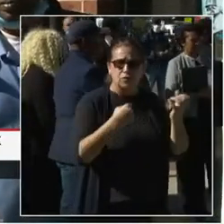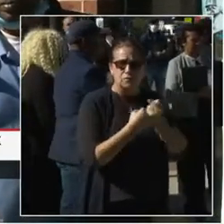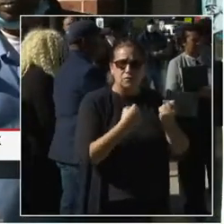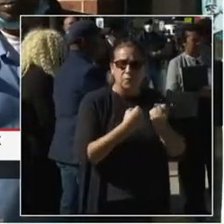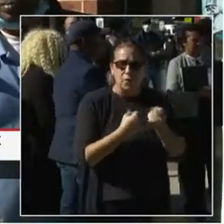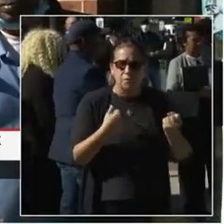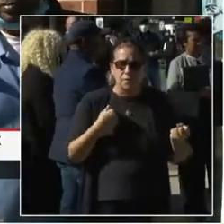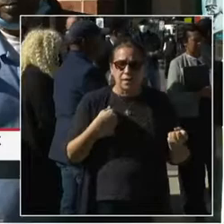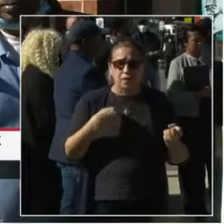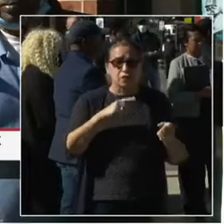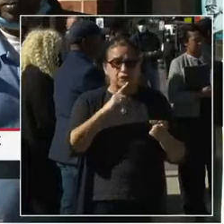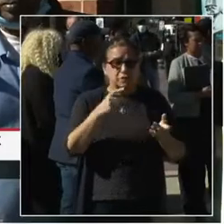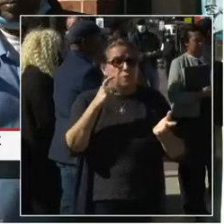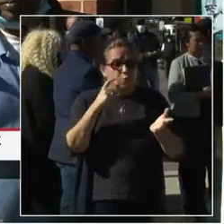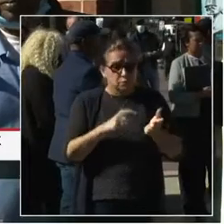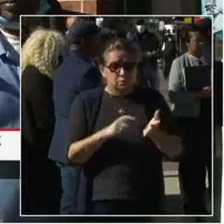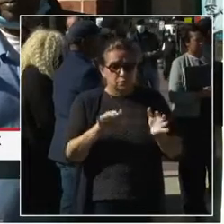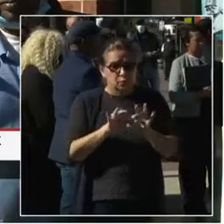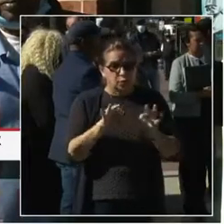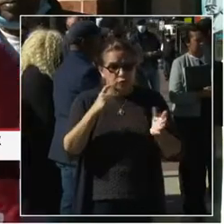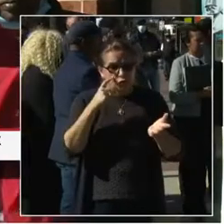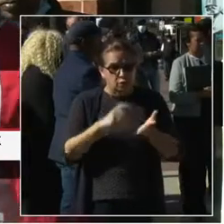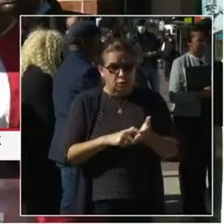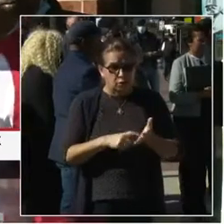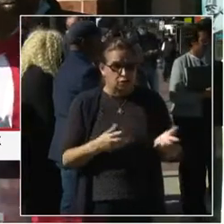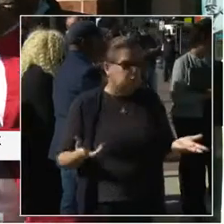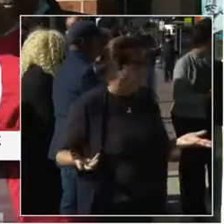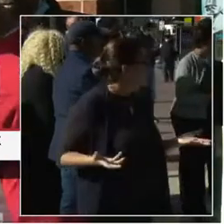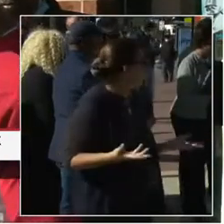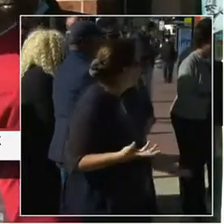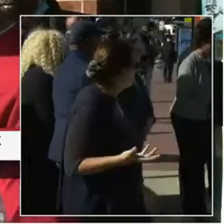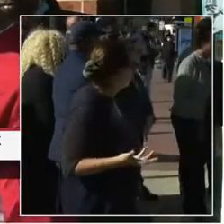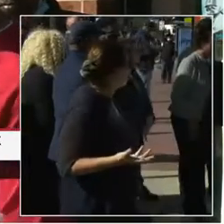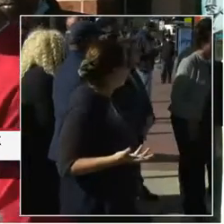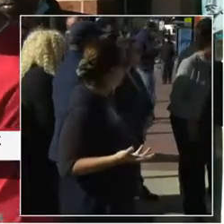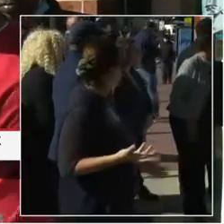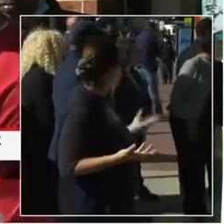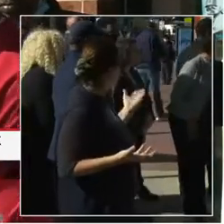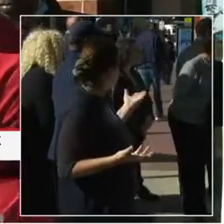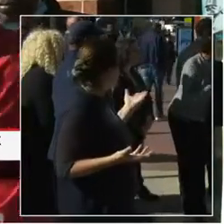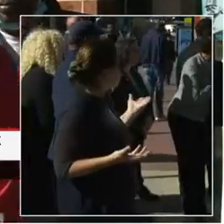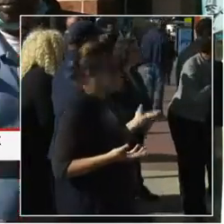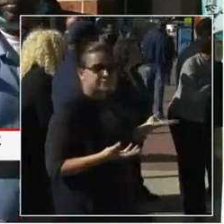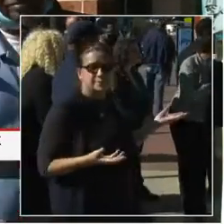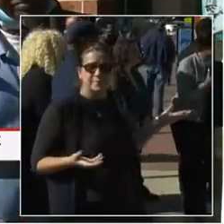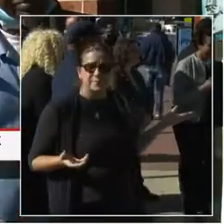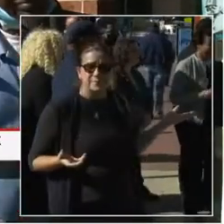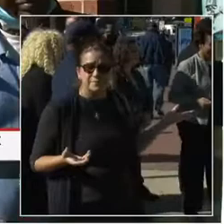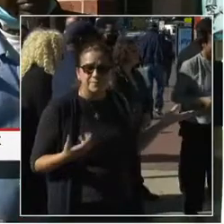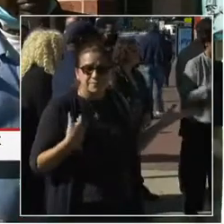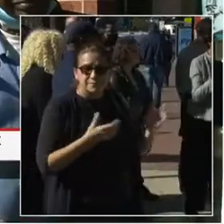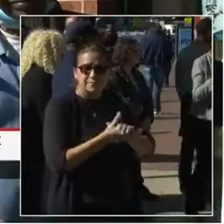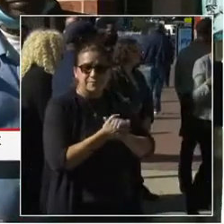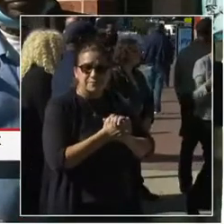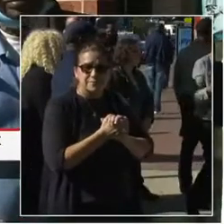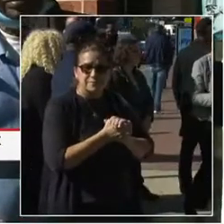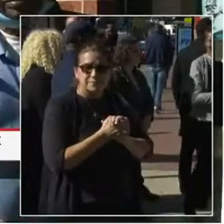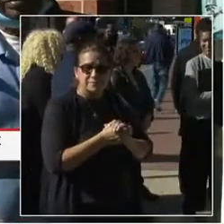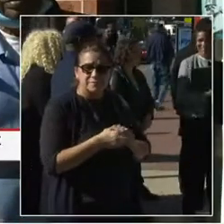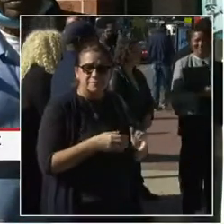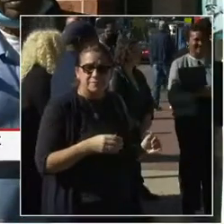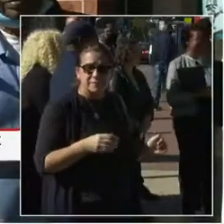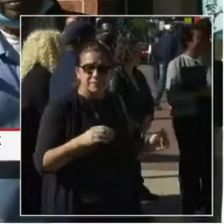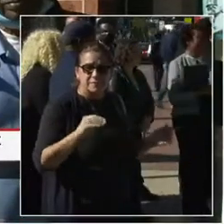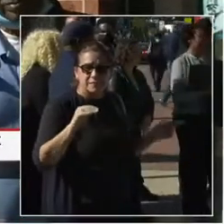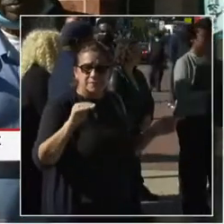giants. Also, congratulations, Miss Solana. A great hire. I've been trying to get her on the team for years. So she's going to